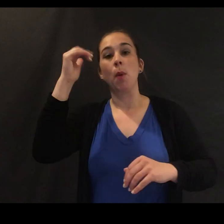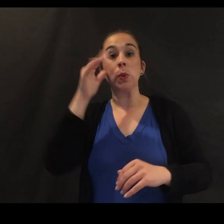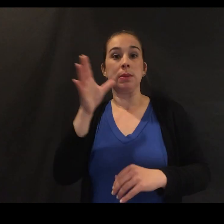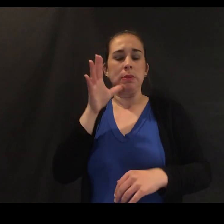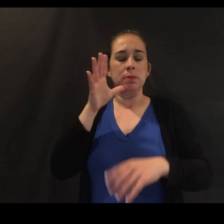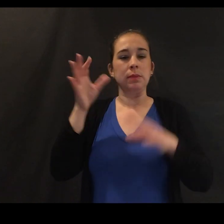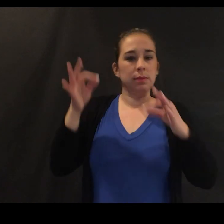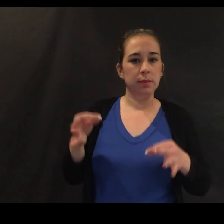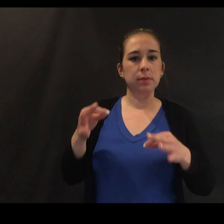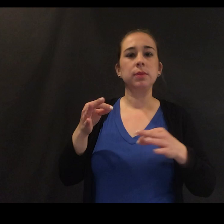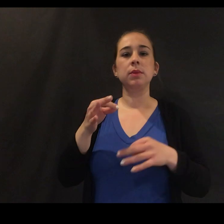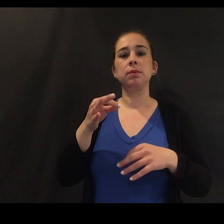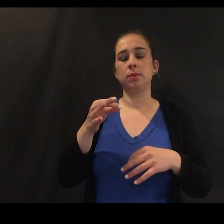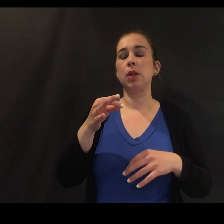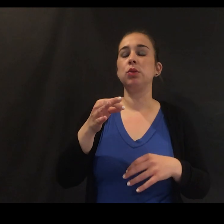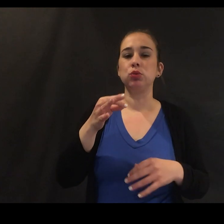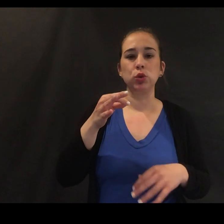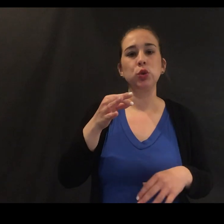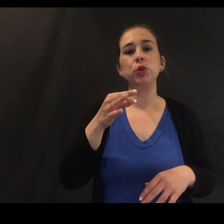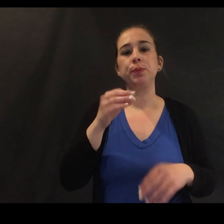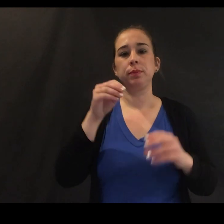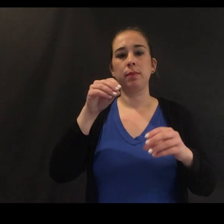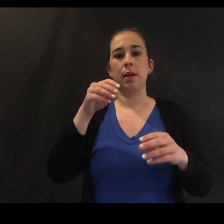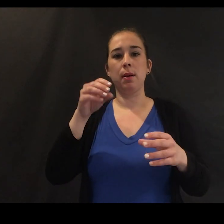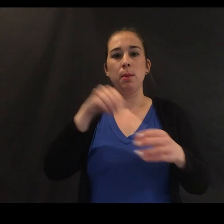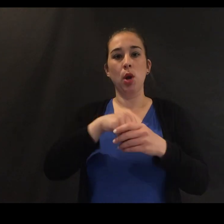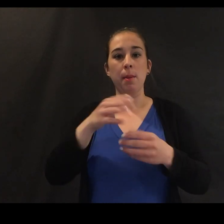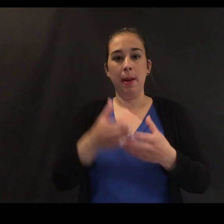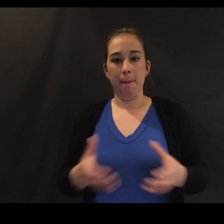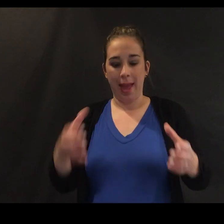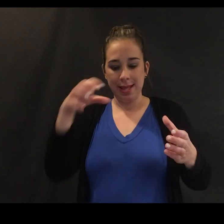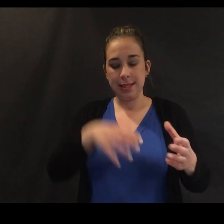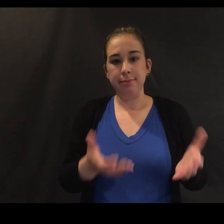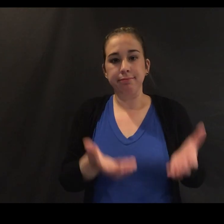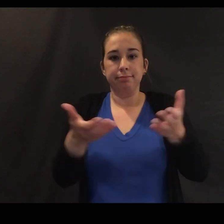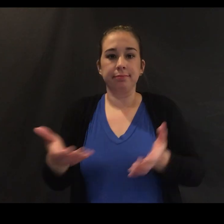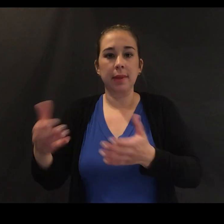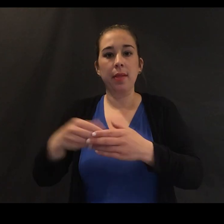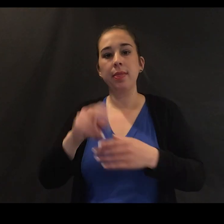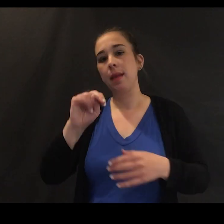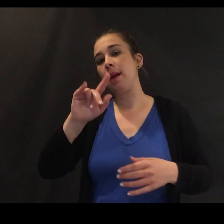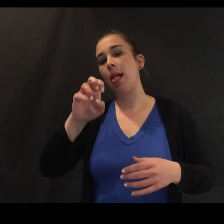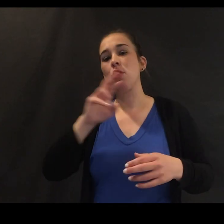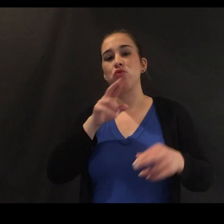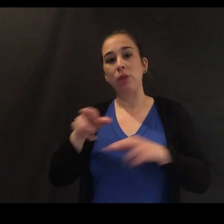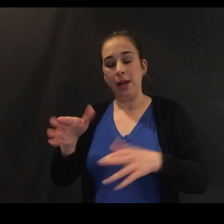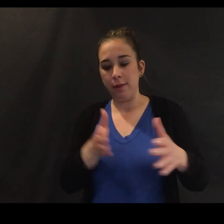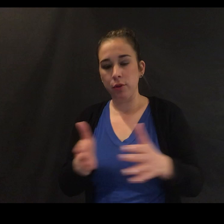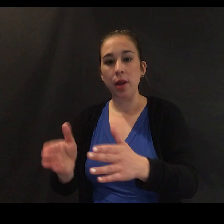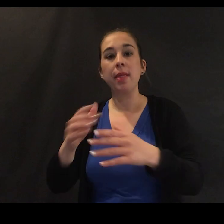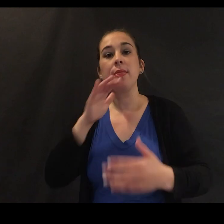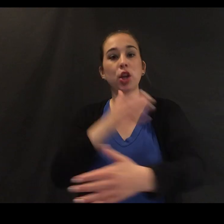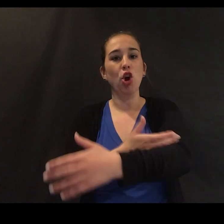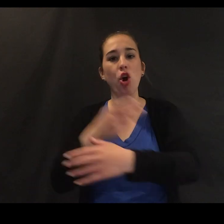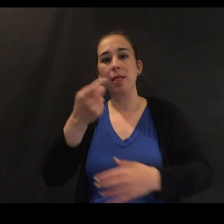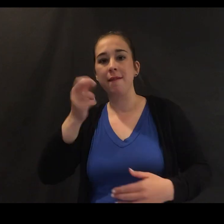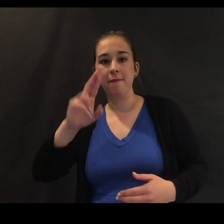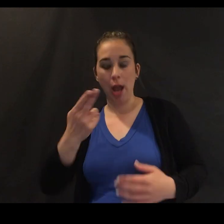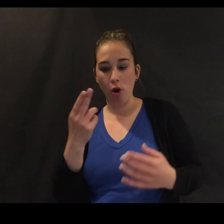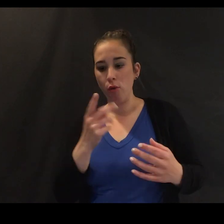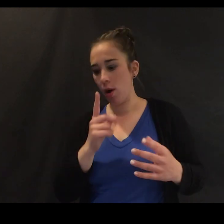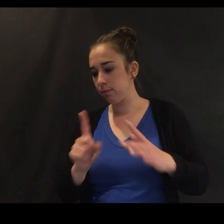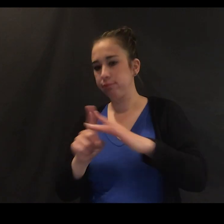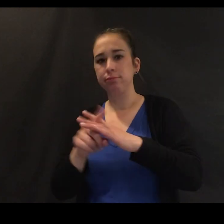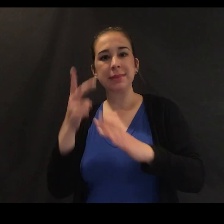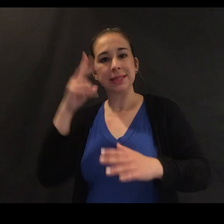put him in a little basket and hide him in the Nile River, and then the daughter of the Pharaoh comes along and finds this little